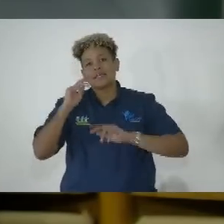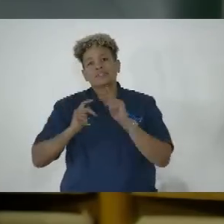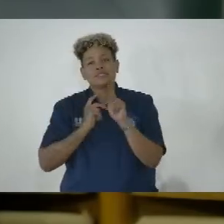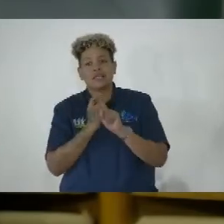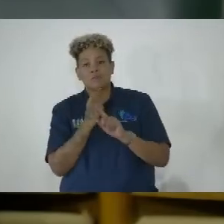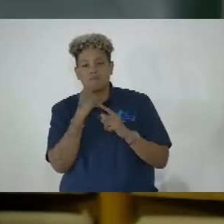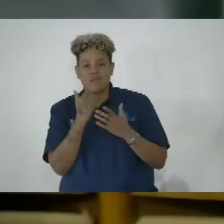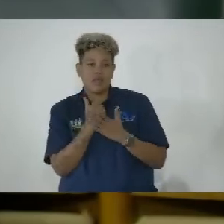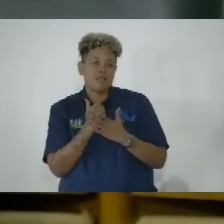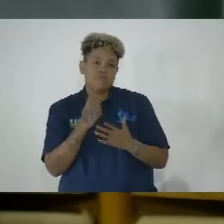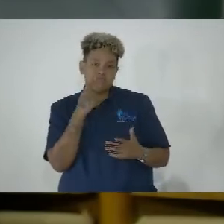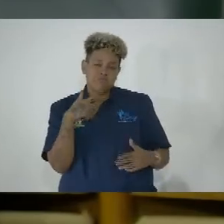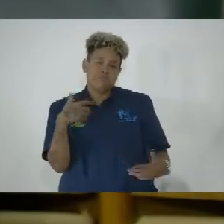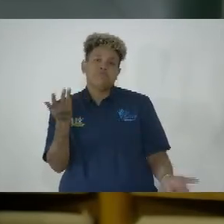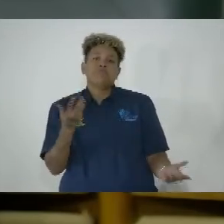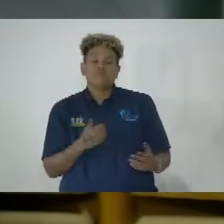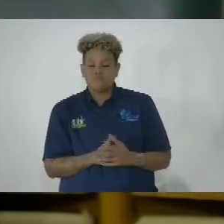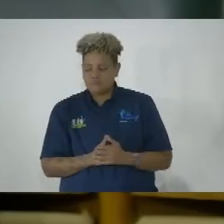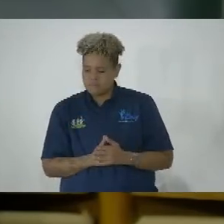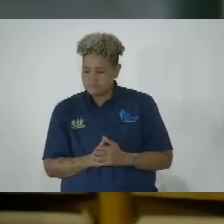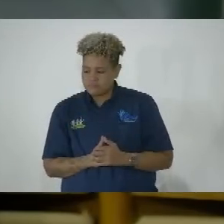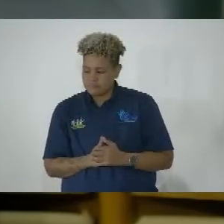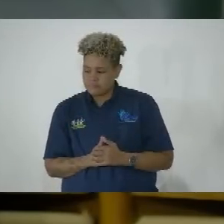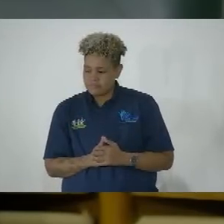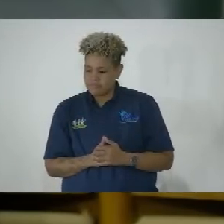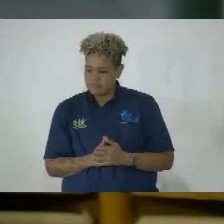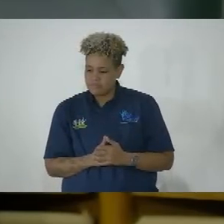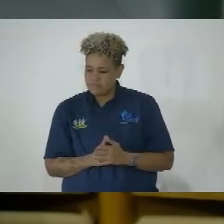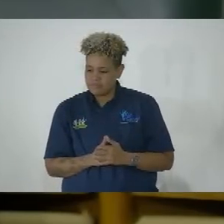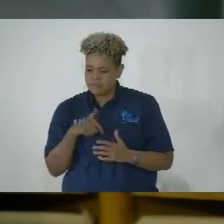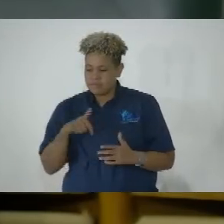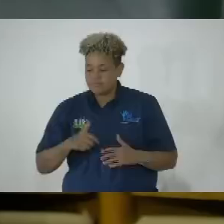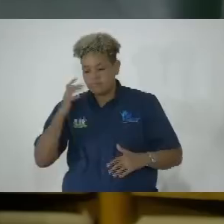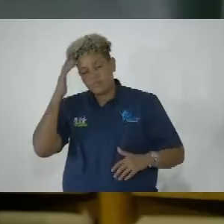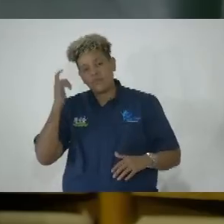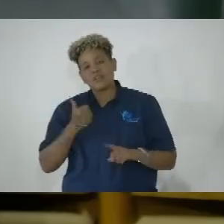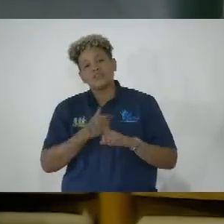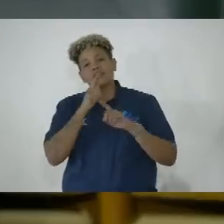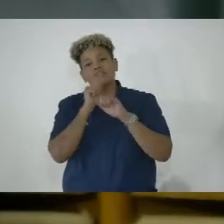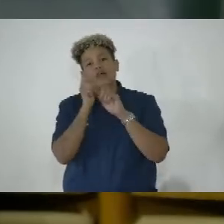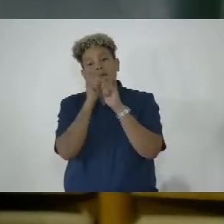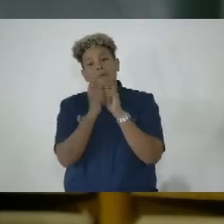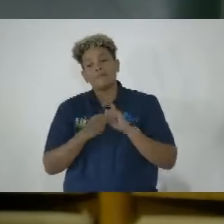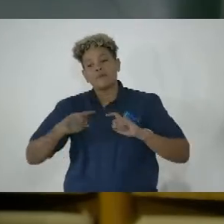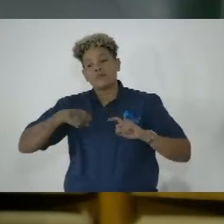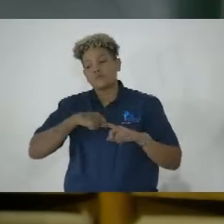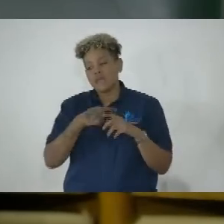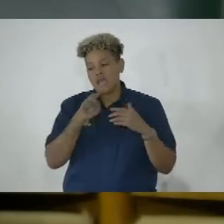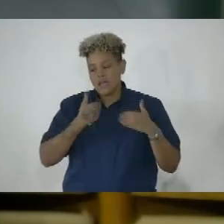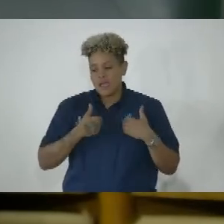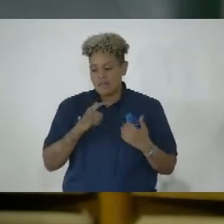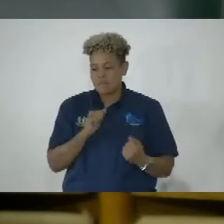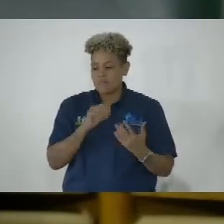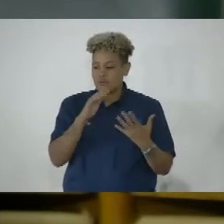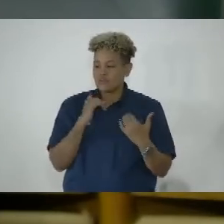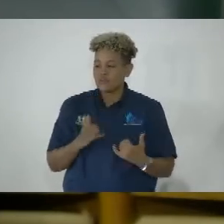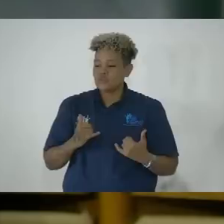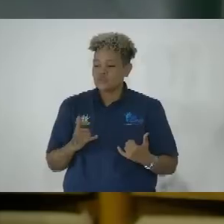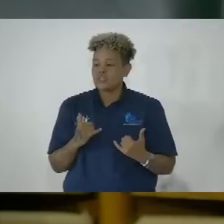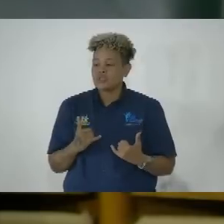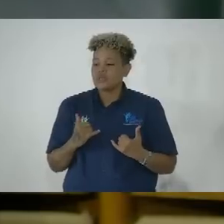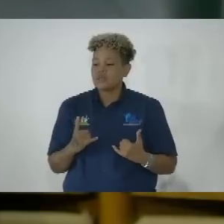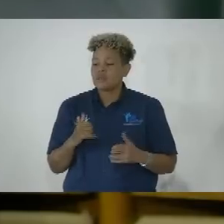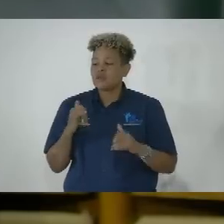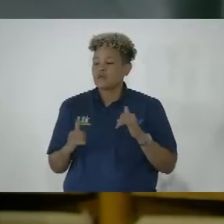help. And this is why, Mr. President, the amendments which we have before us today,